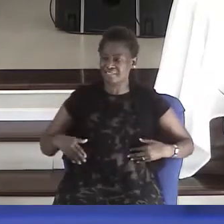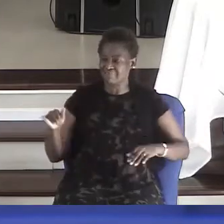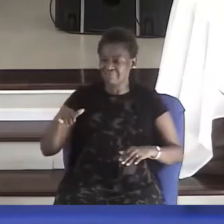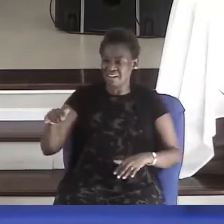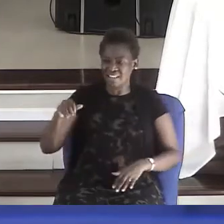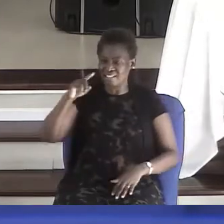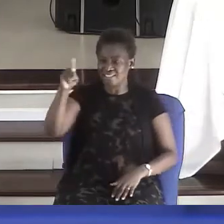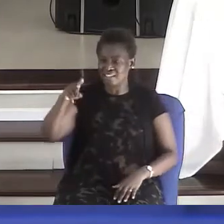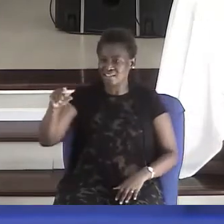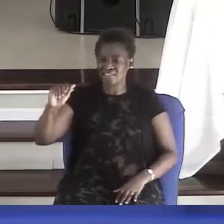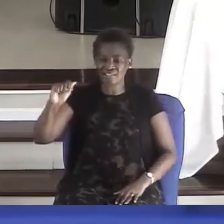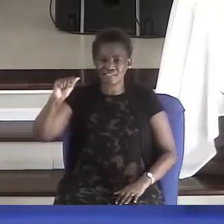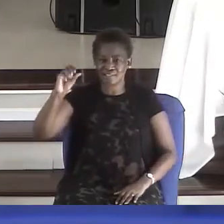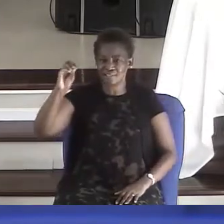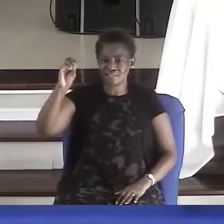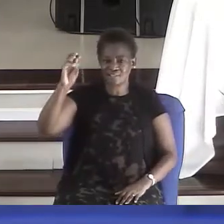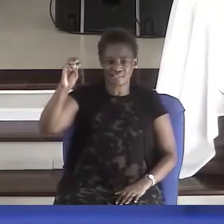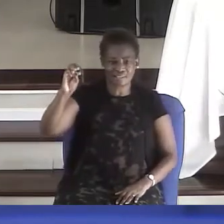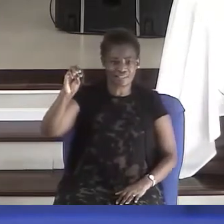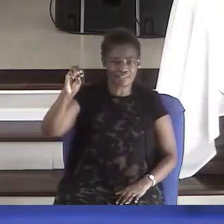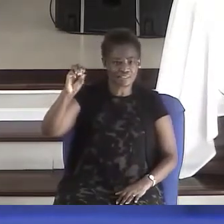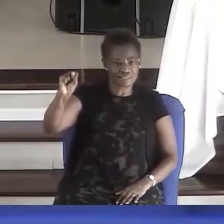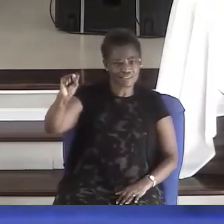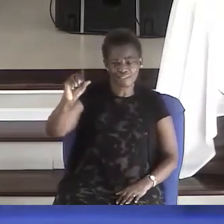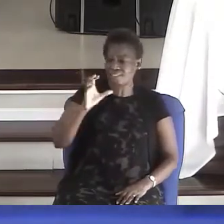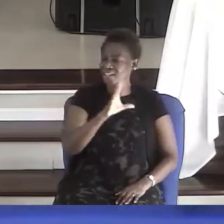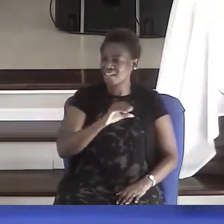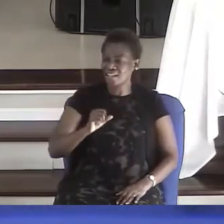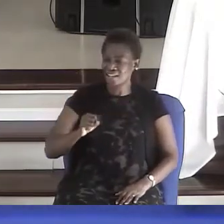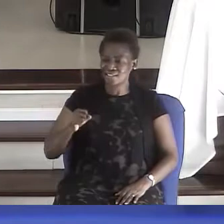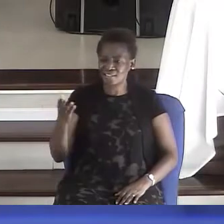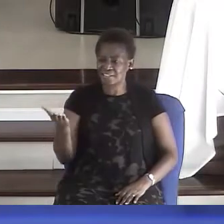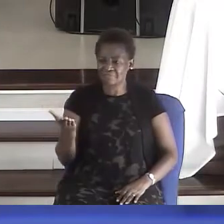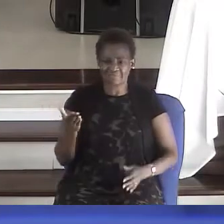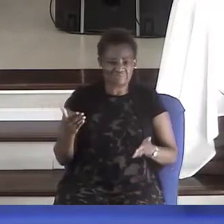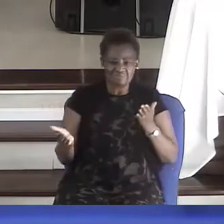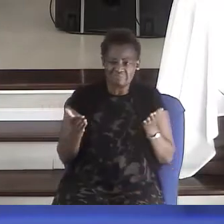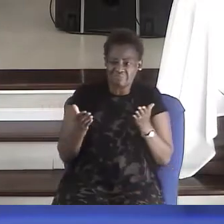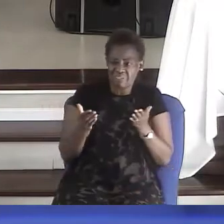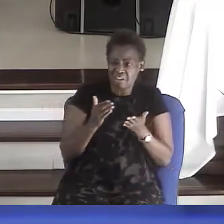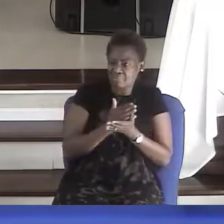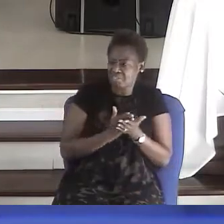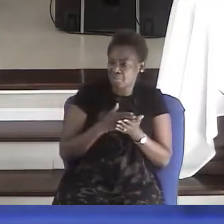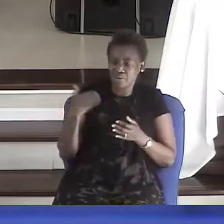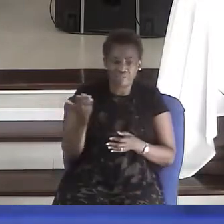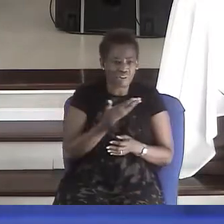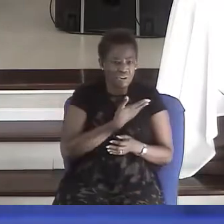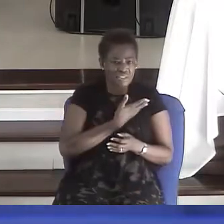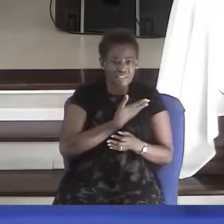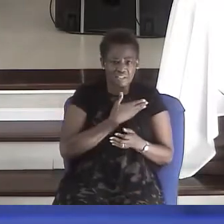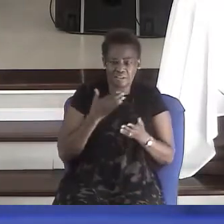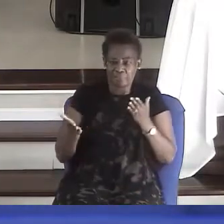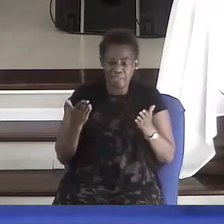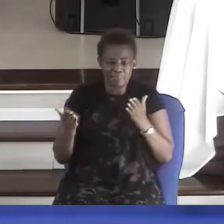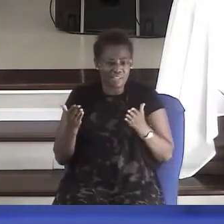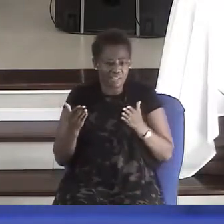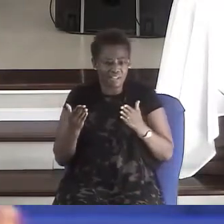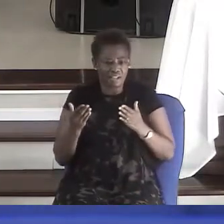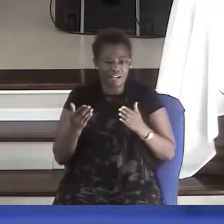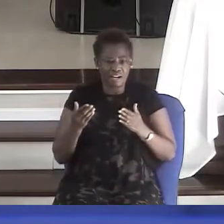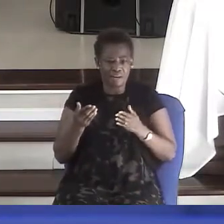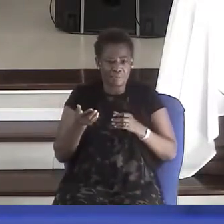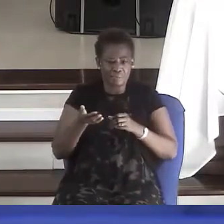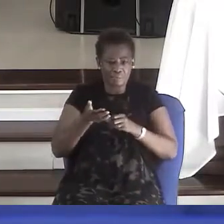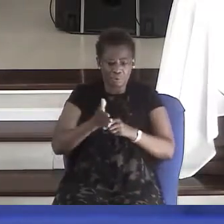virus. Oh, it has made many attempts at me. I could feel my systems fighting, and I could